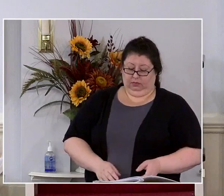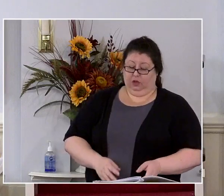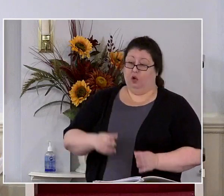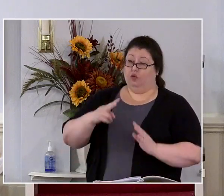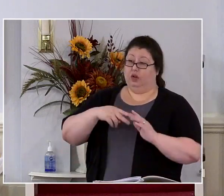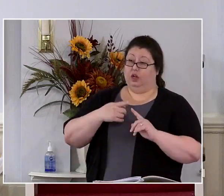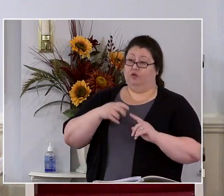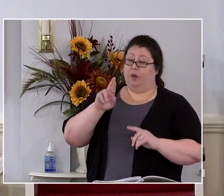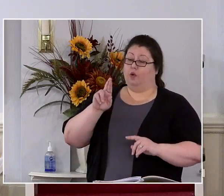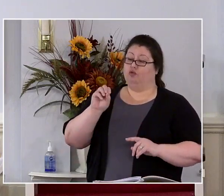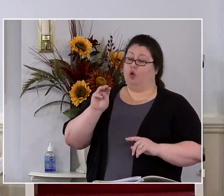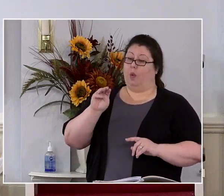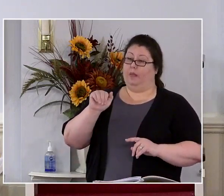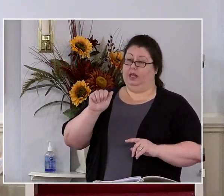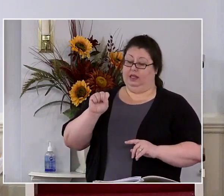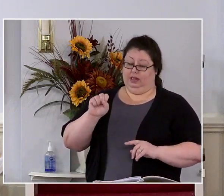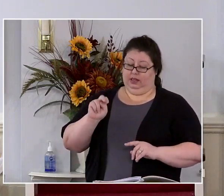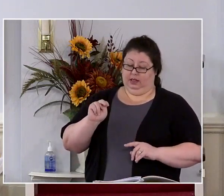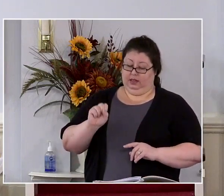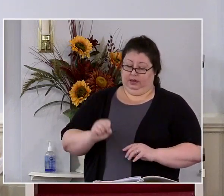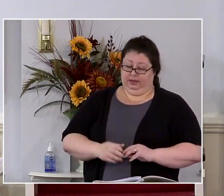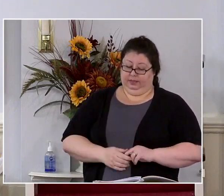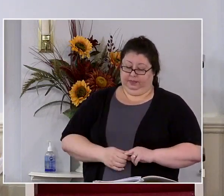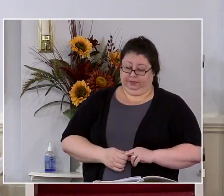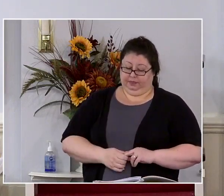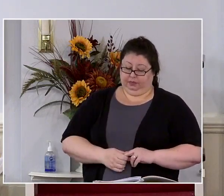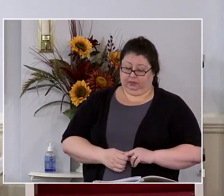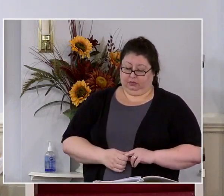God. A reading from Romans.